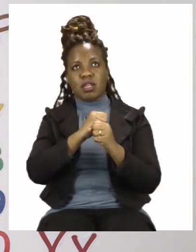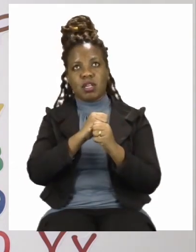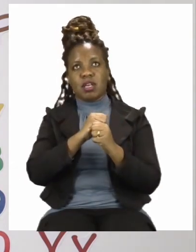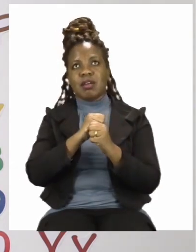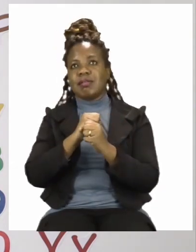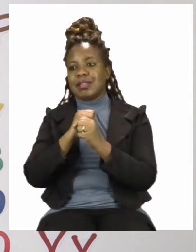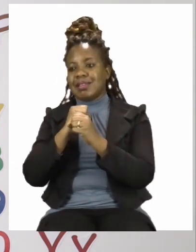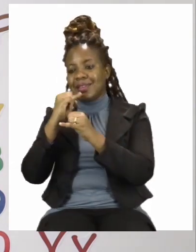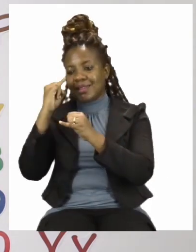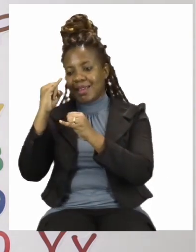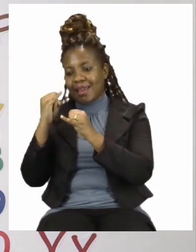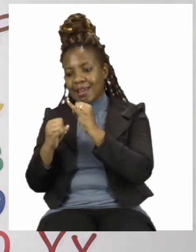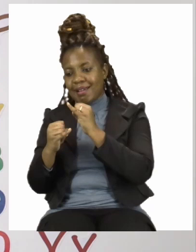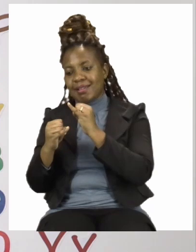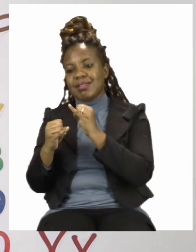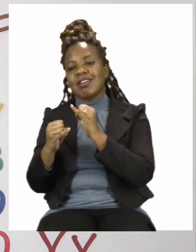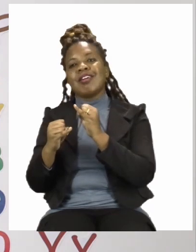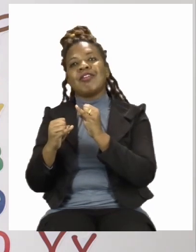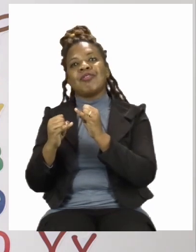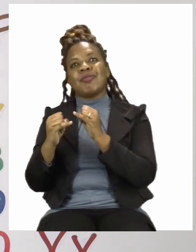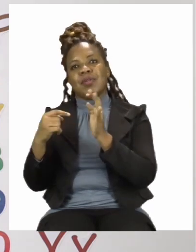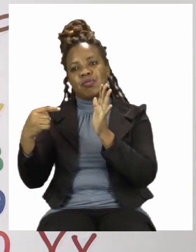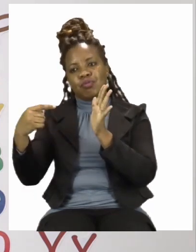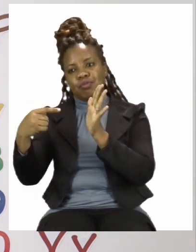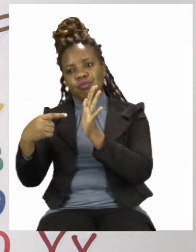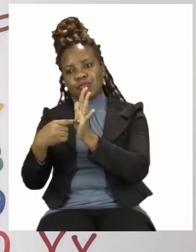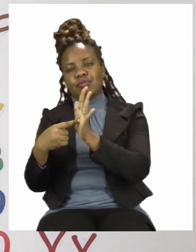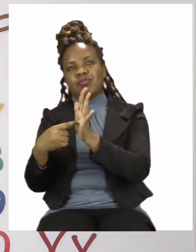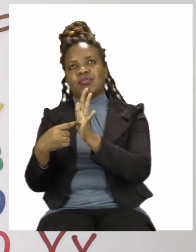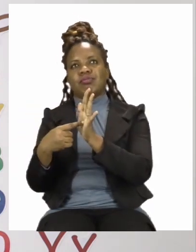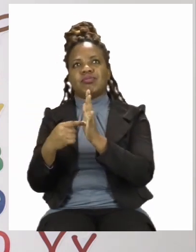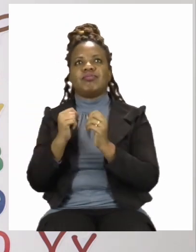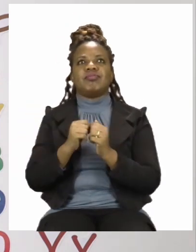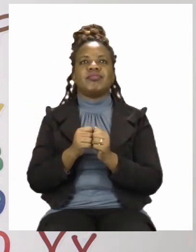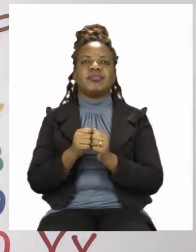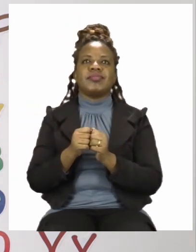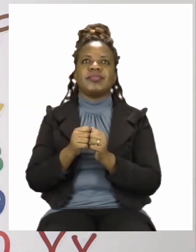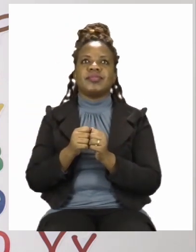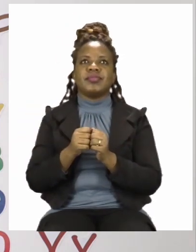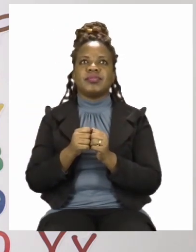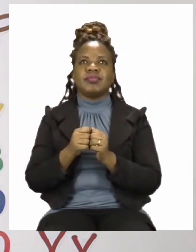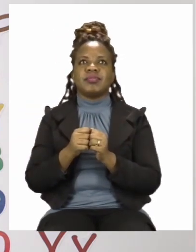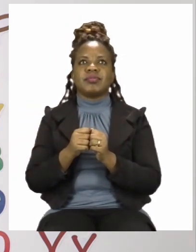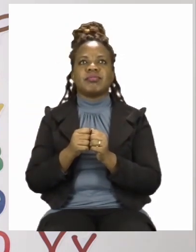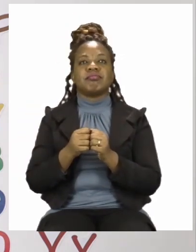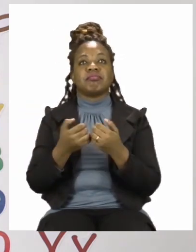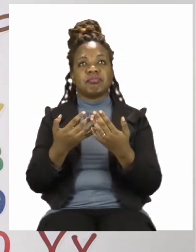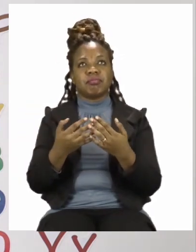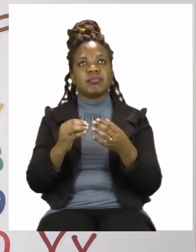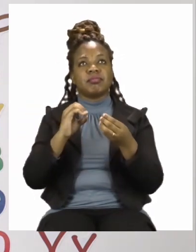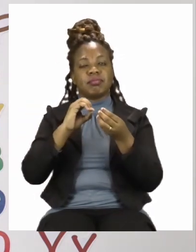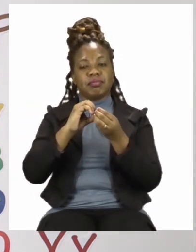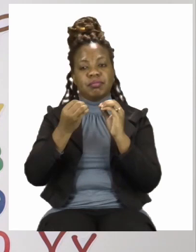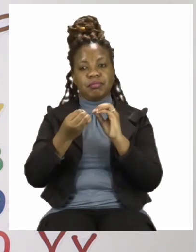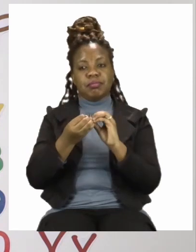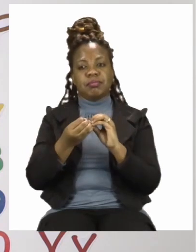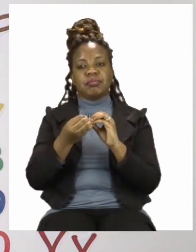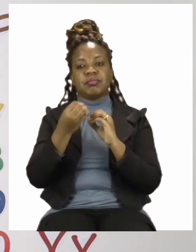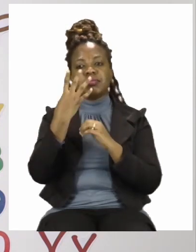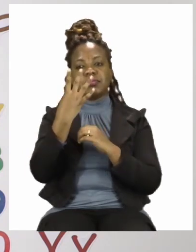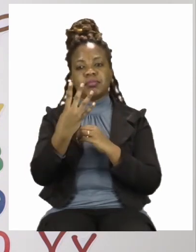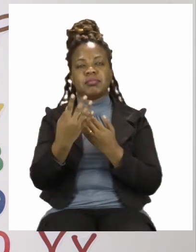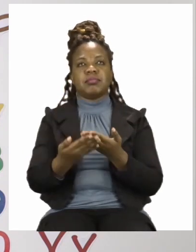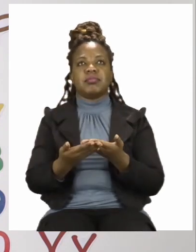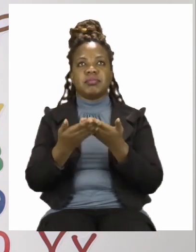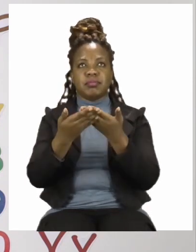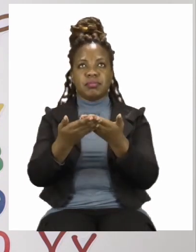capital letters and the full stops on the sentences that we can see. We are going to do number 4 together. So let's take a look